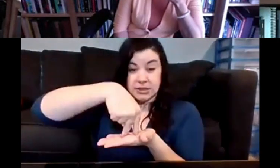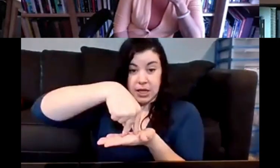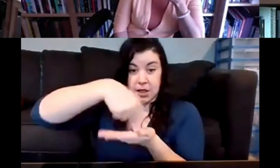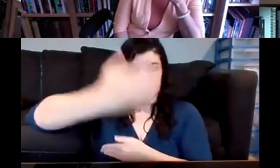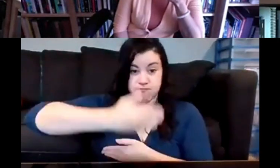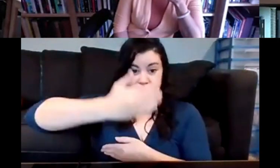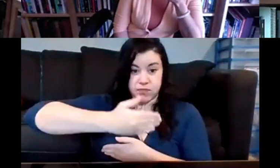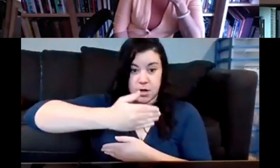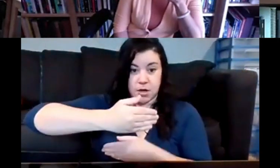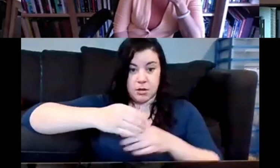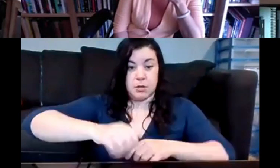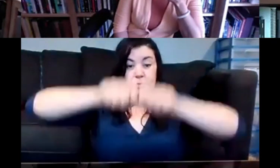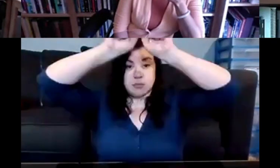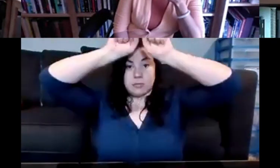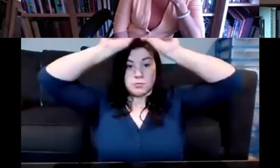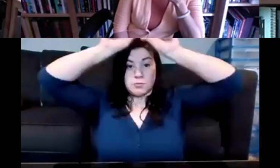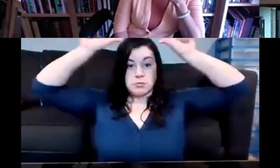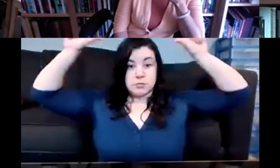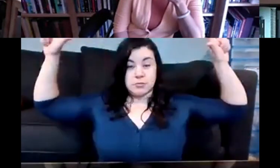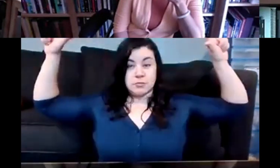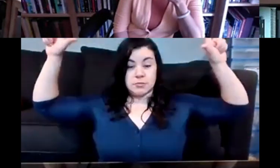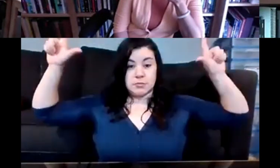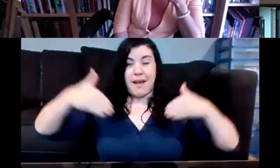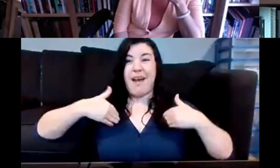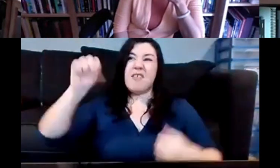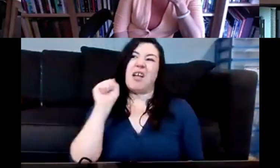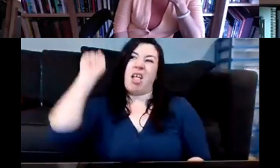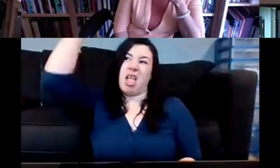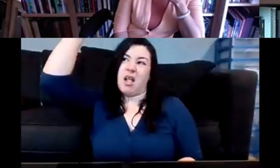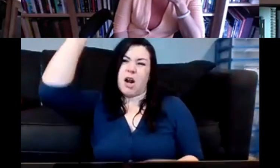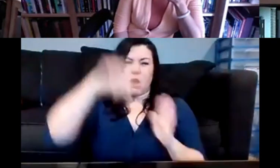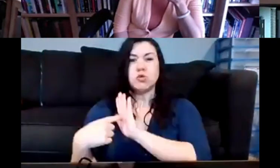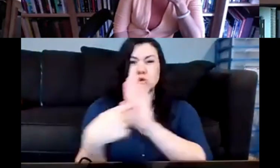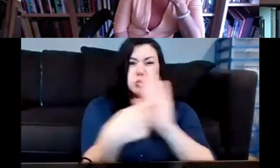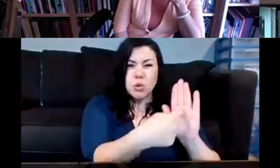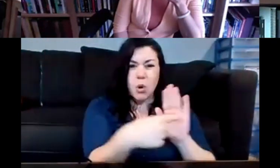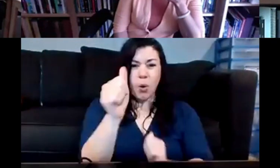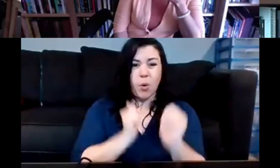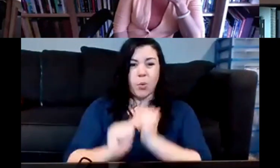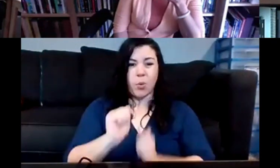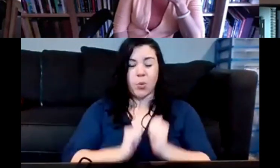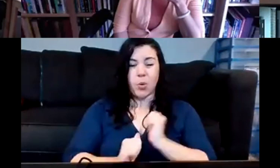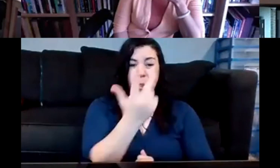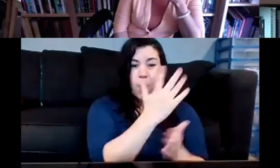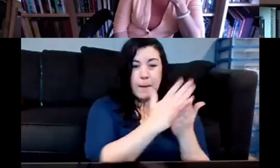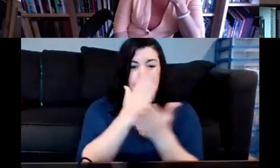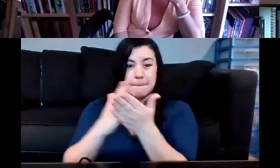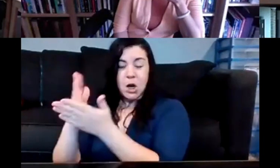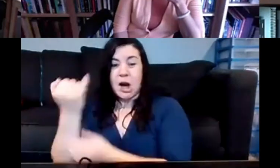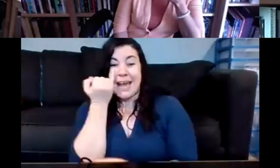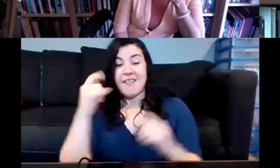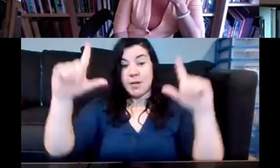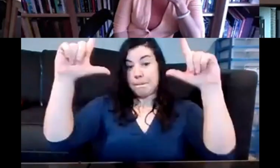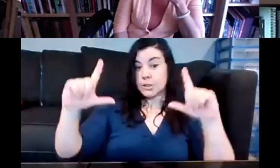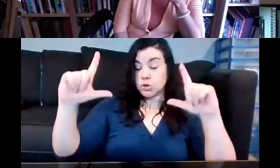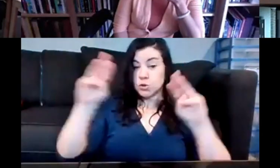colorized over your head in 3 parts. And so if you have your photograph taken in front of the museum, right, there's also